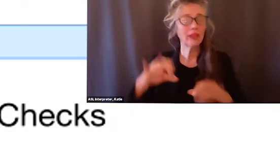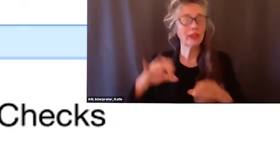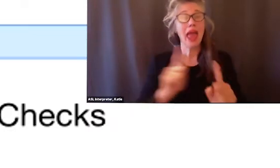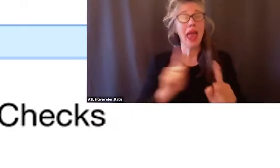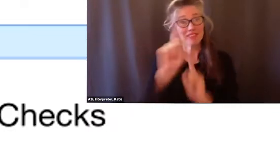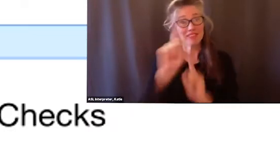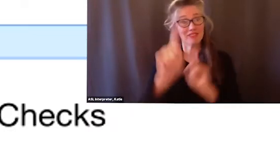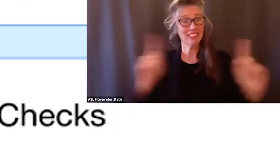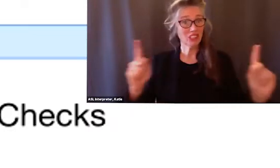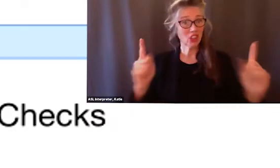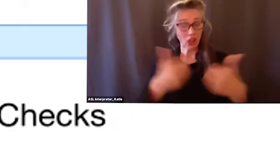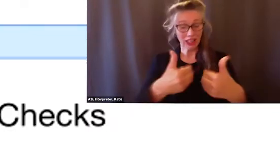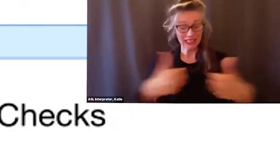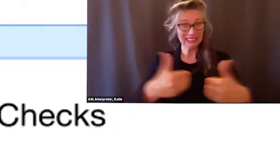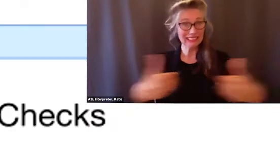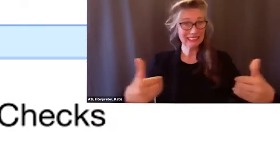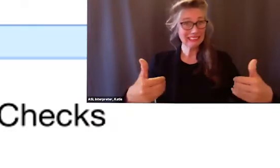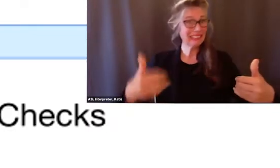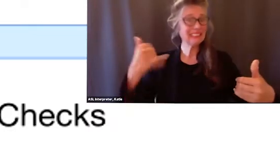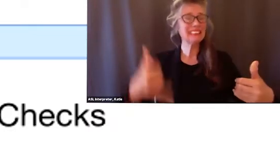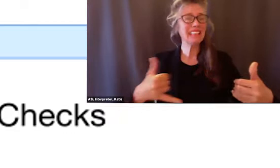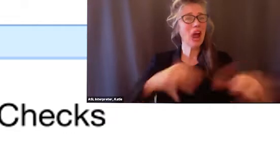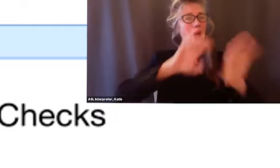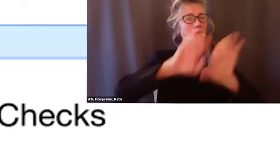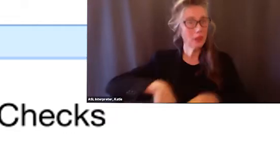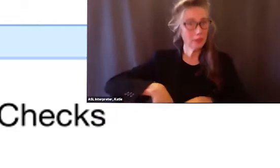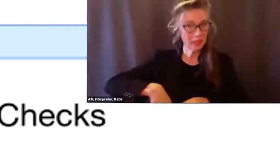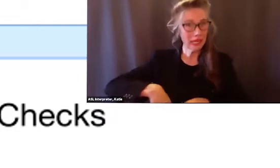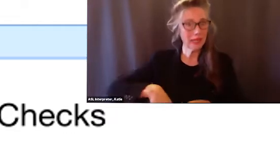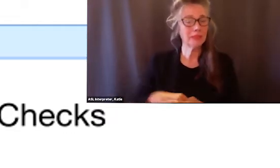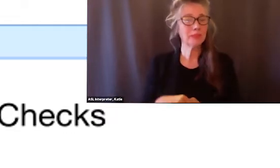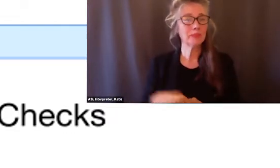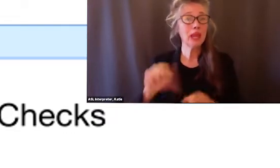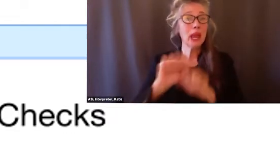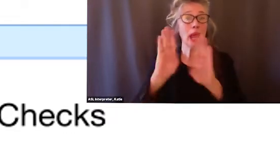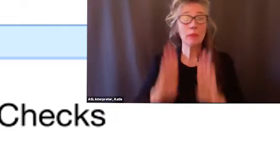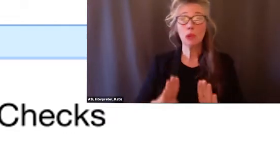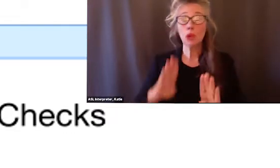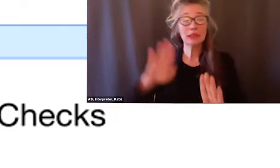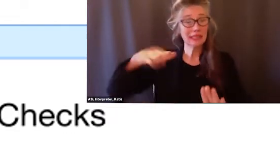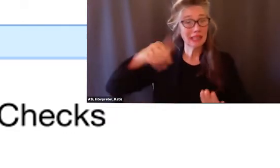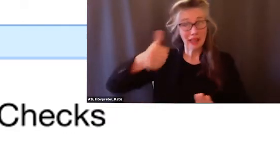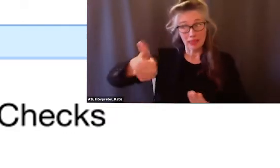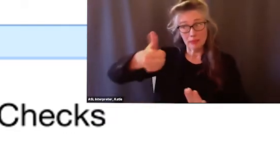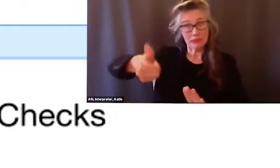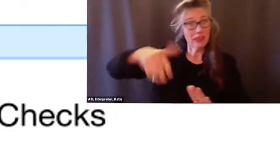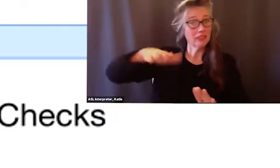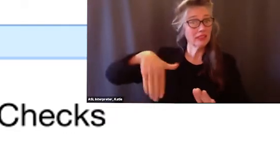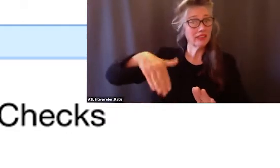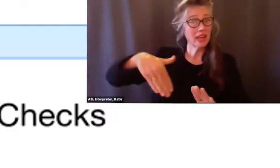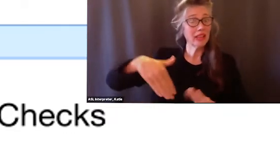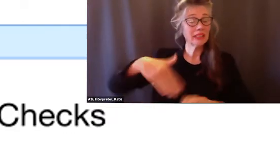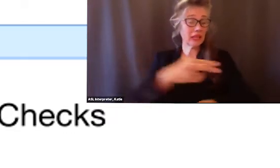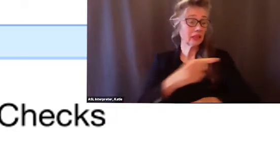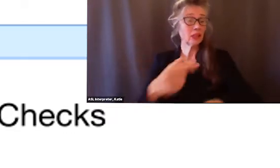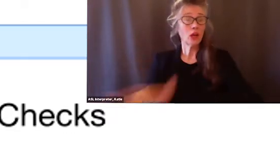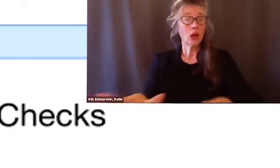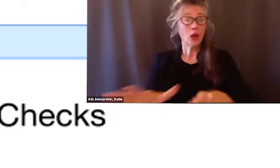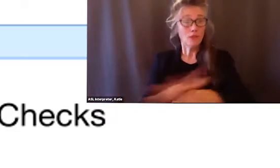as the case that Susan just laid out. And employees who are not fully vaccinated may request N95 face